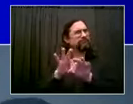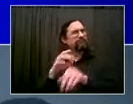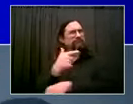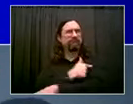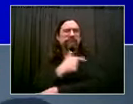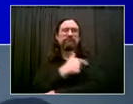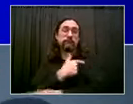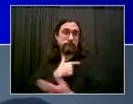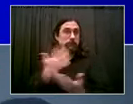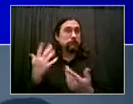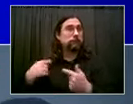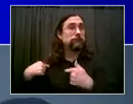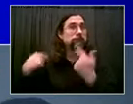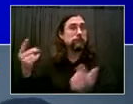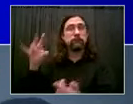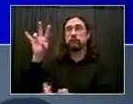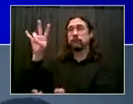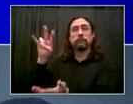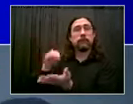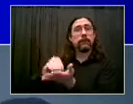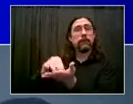today,